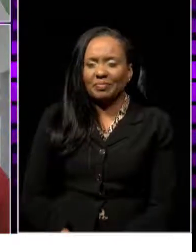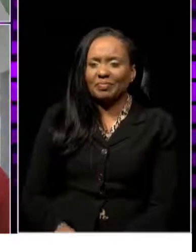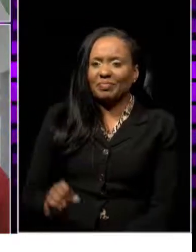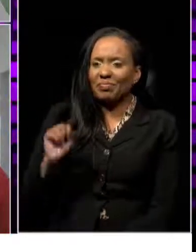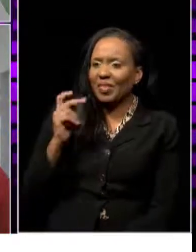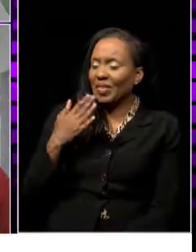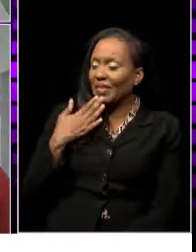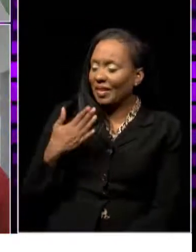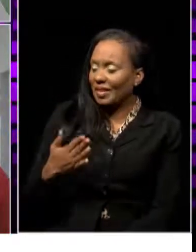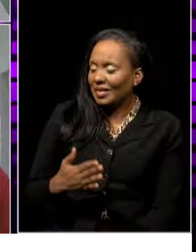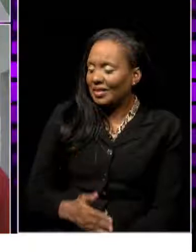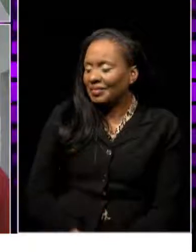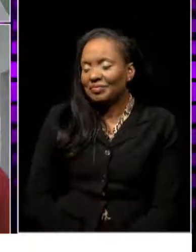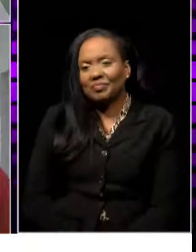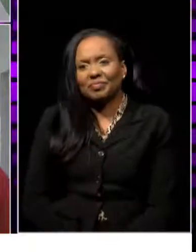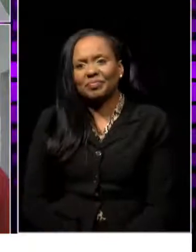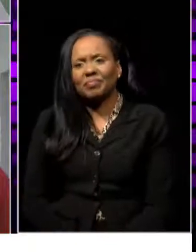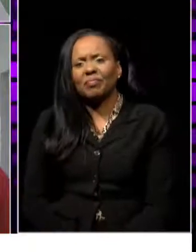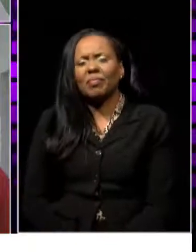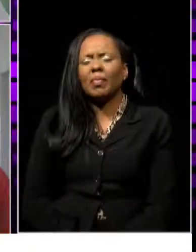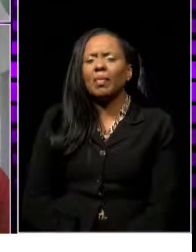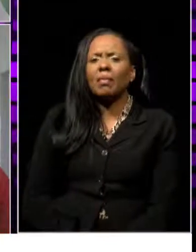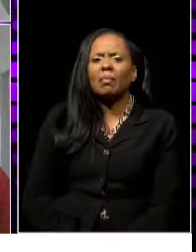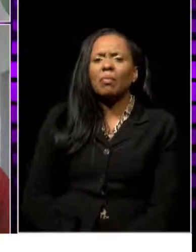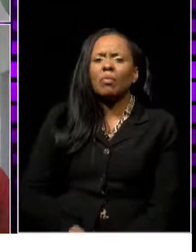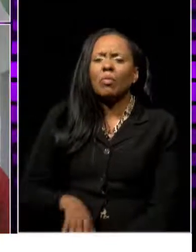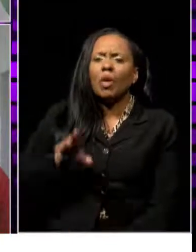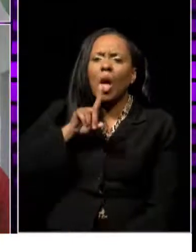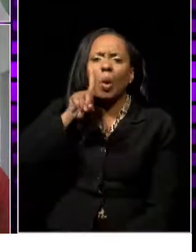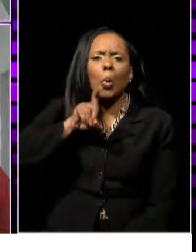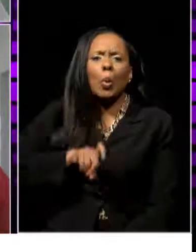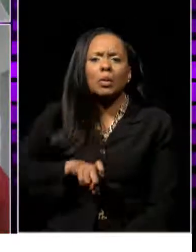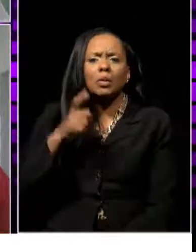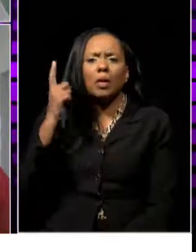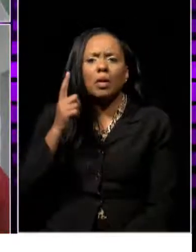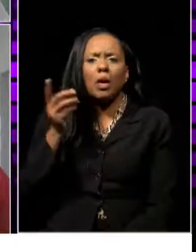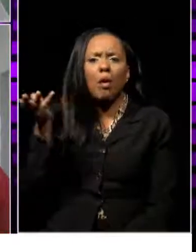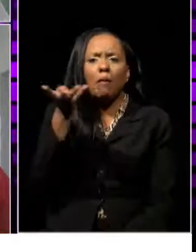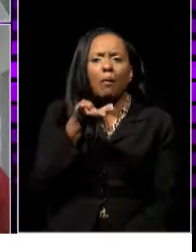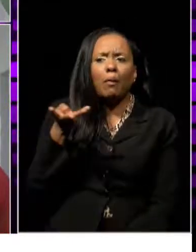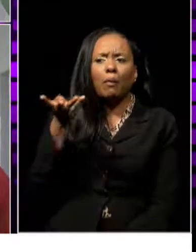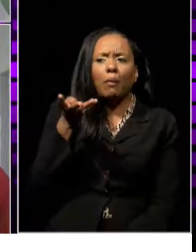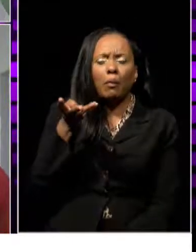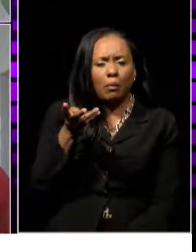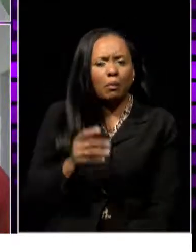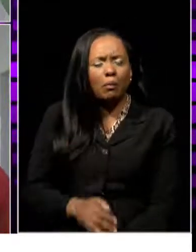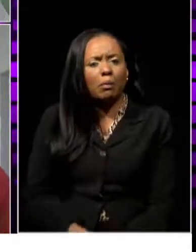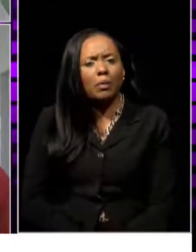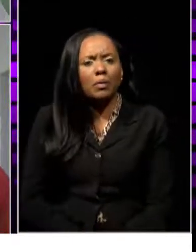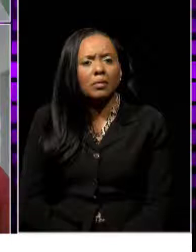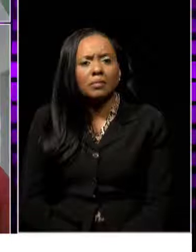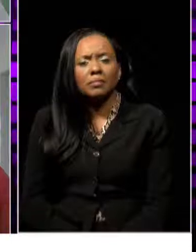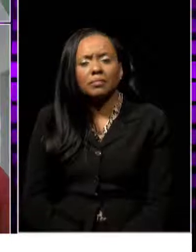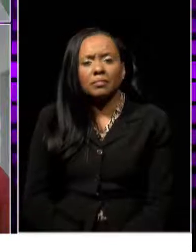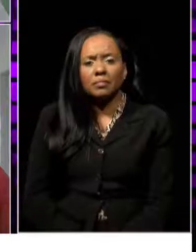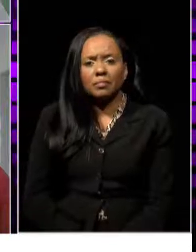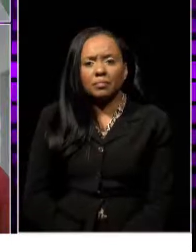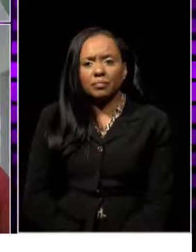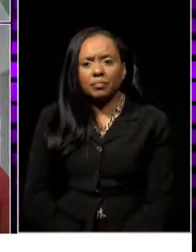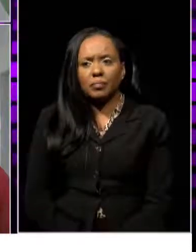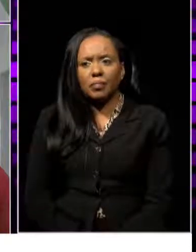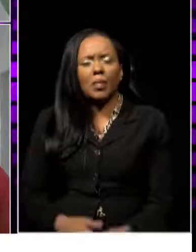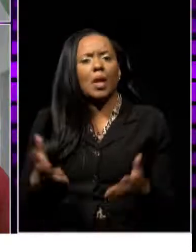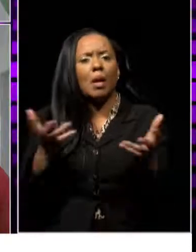Well, in that light, I have a question for the panel because we're talking about relationships here. How is the